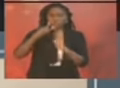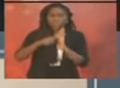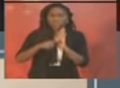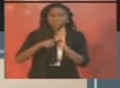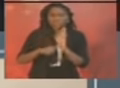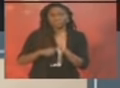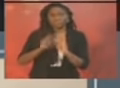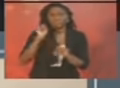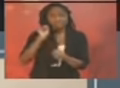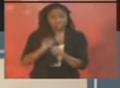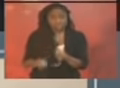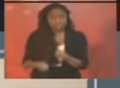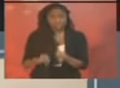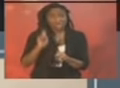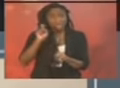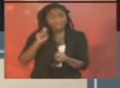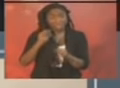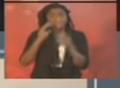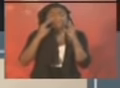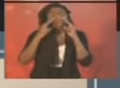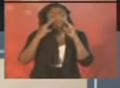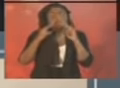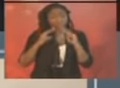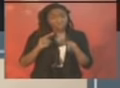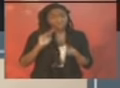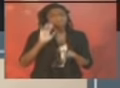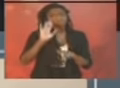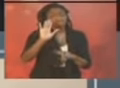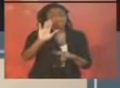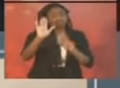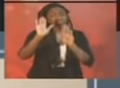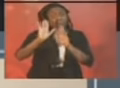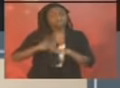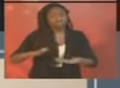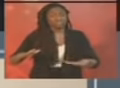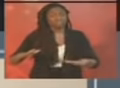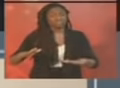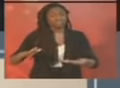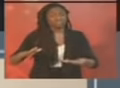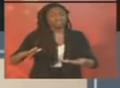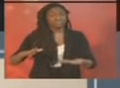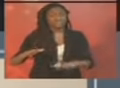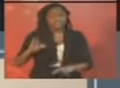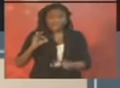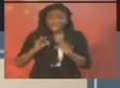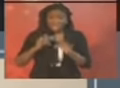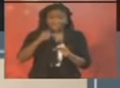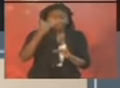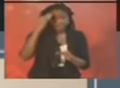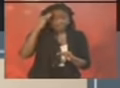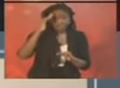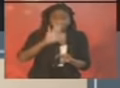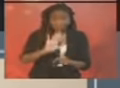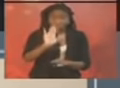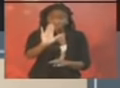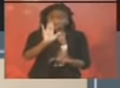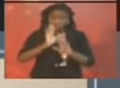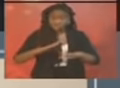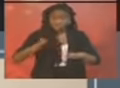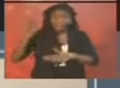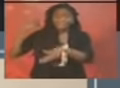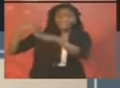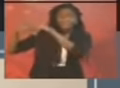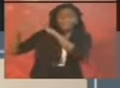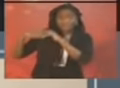look out for that long COVID symptoms. For those parents out there who have had their children who have been confirmed COVID positive and who have also